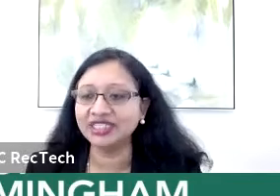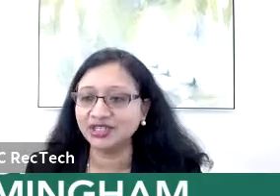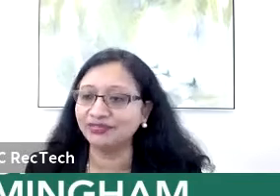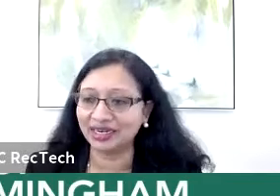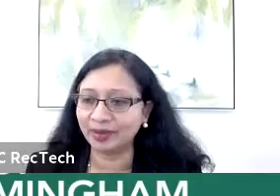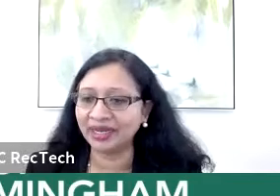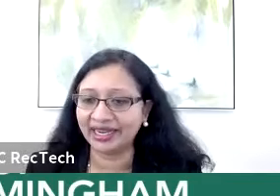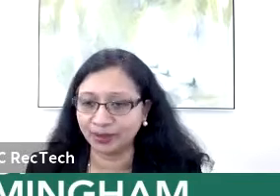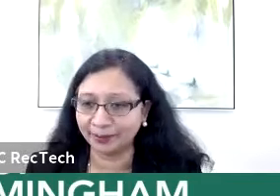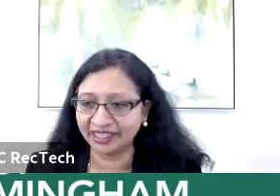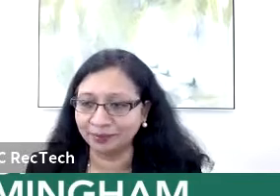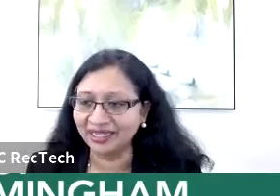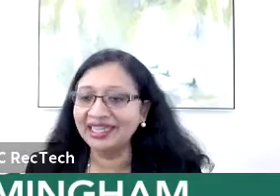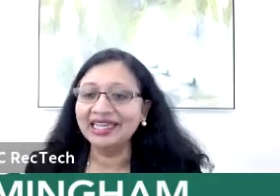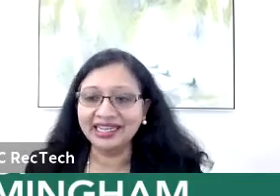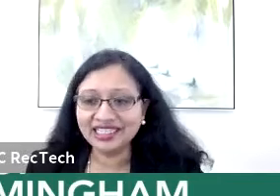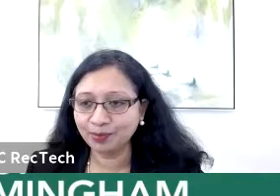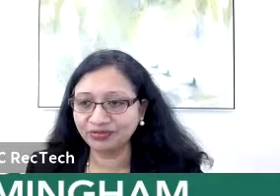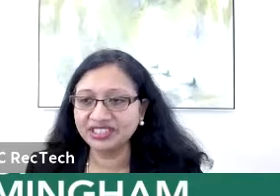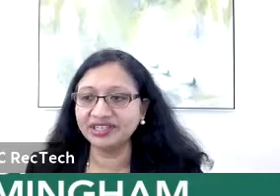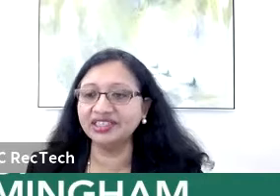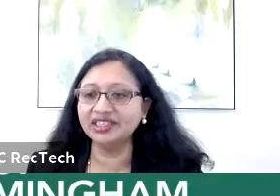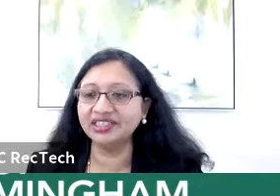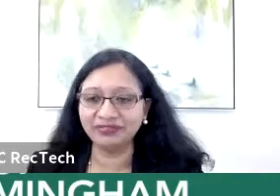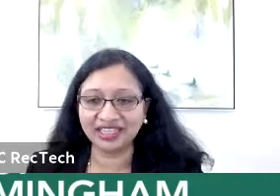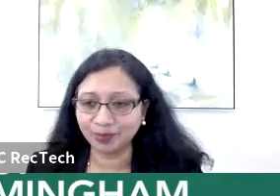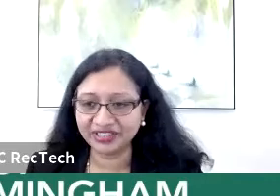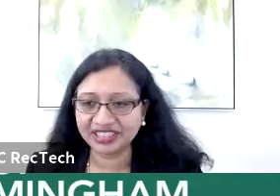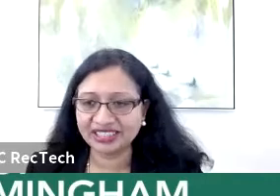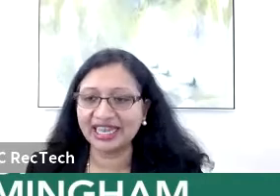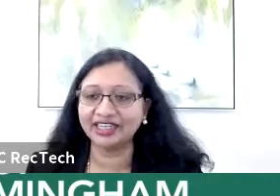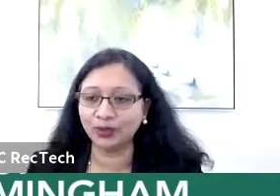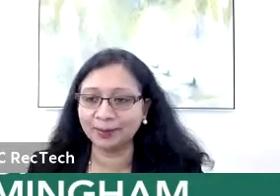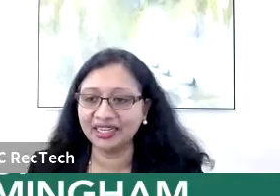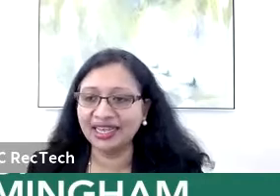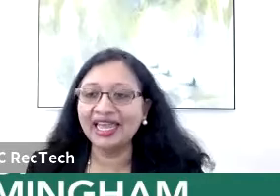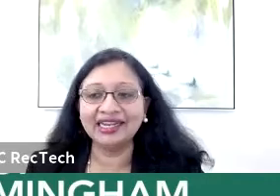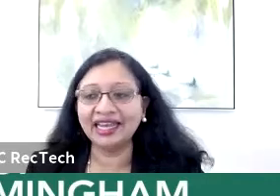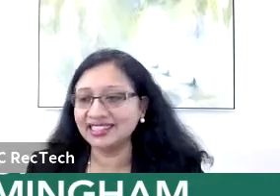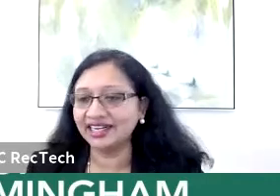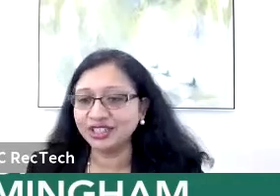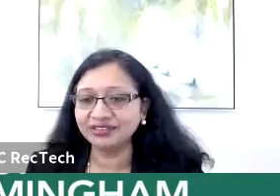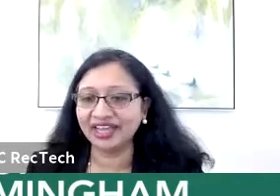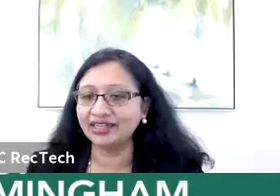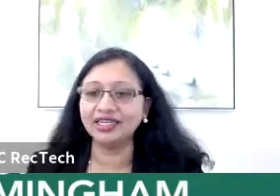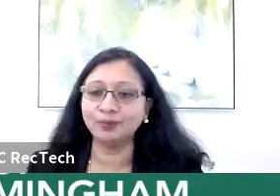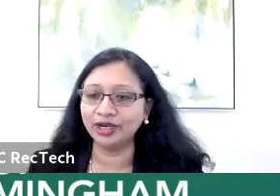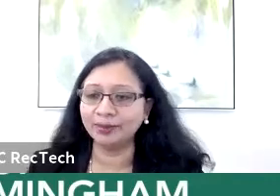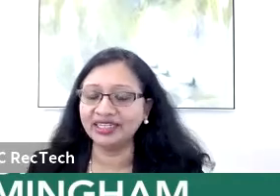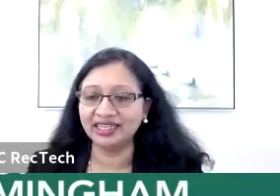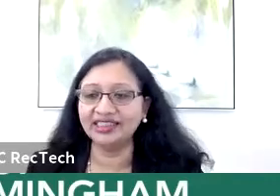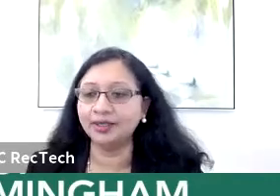at the University of Alabama at Birmingham. He is a professor in the School of Health Professions at UAB and has an adjunct